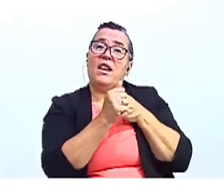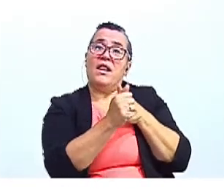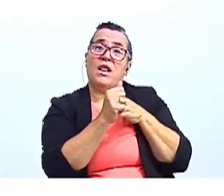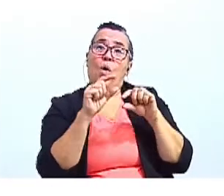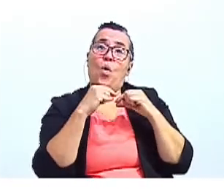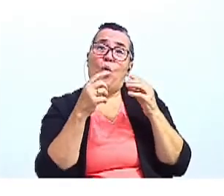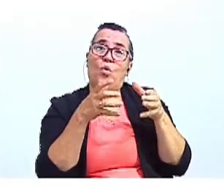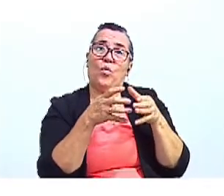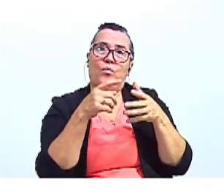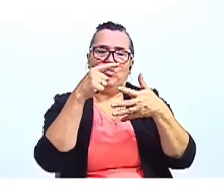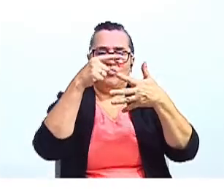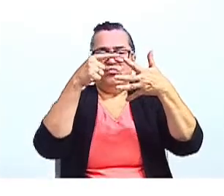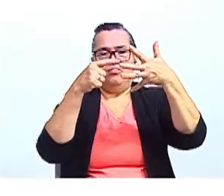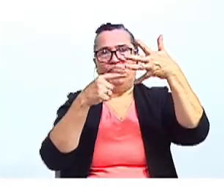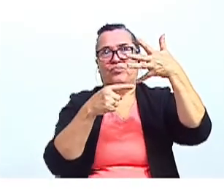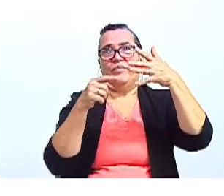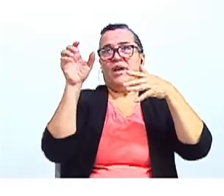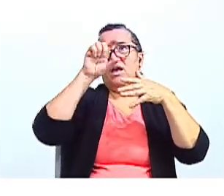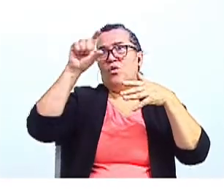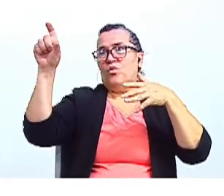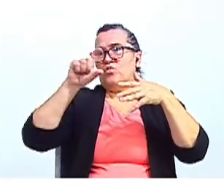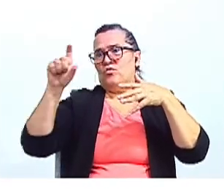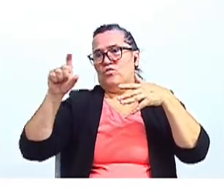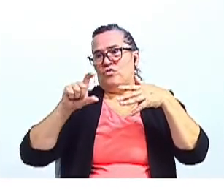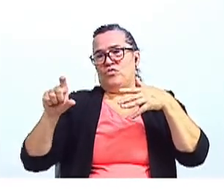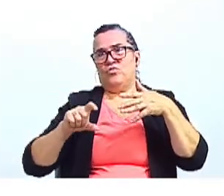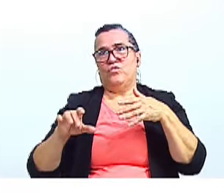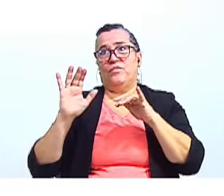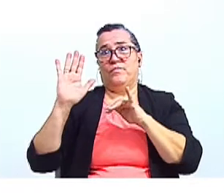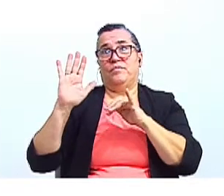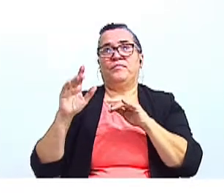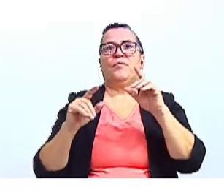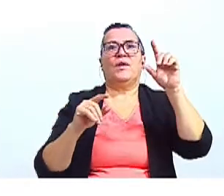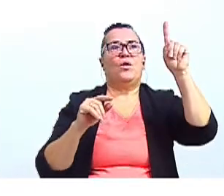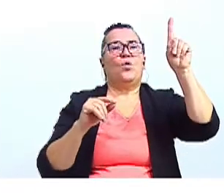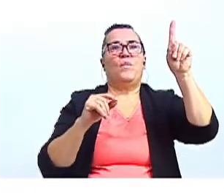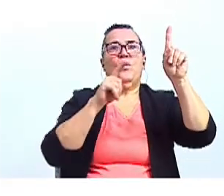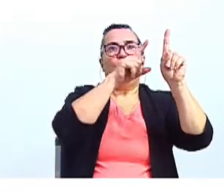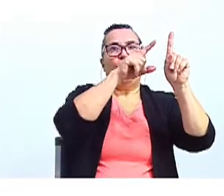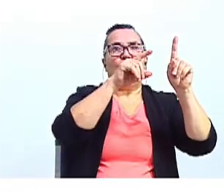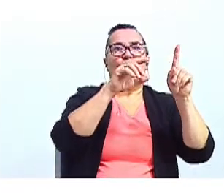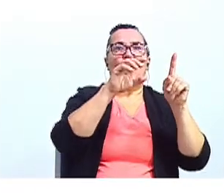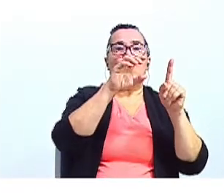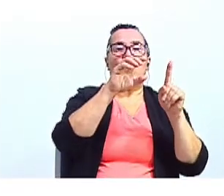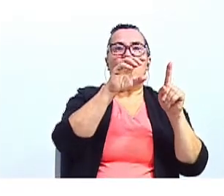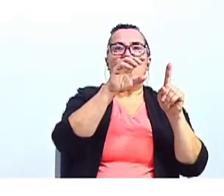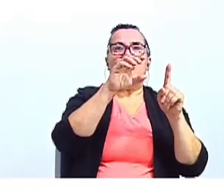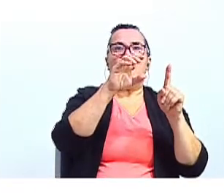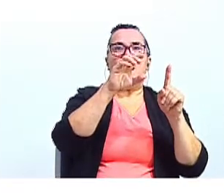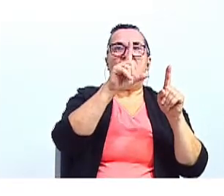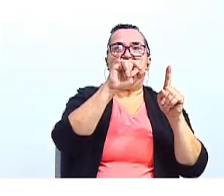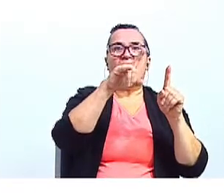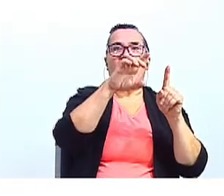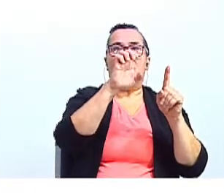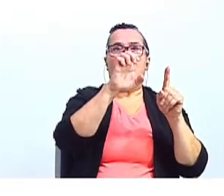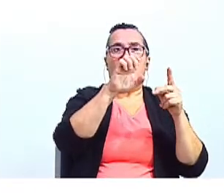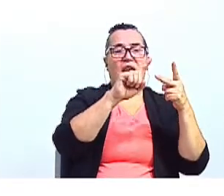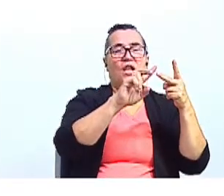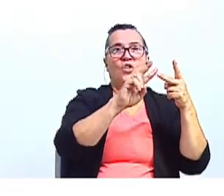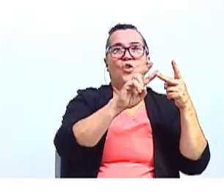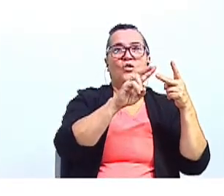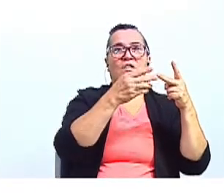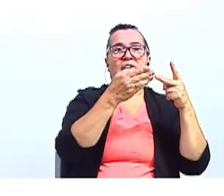have on the other column the words. Word number 1 is clique. Number 2,